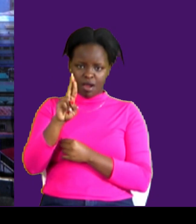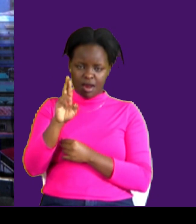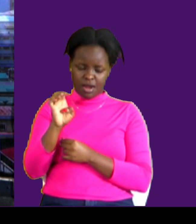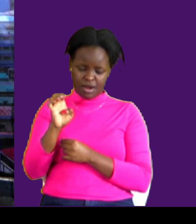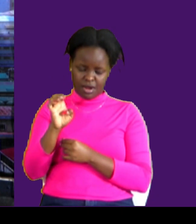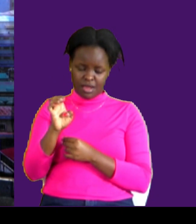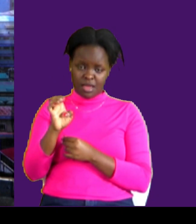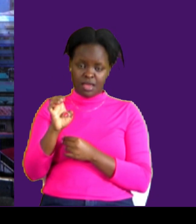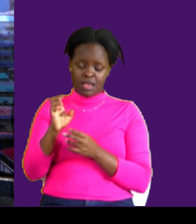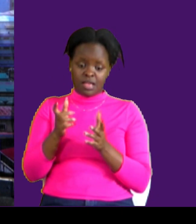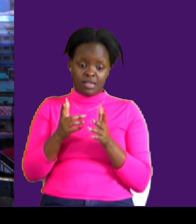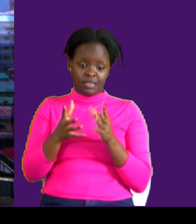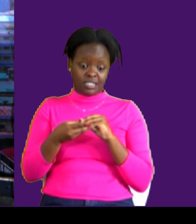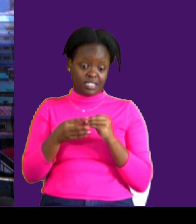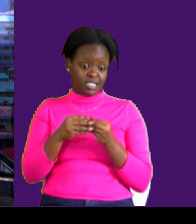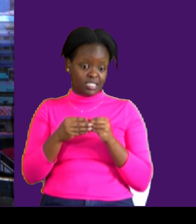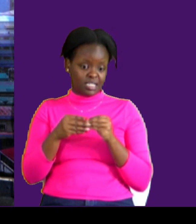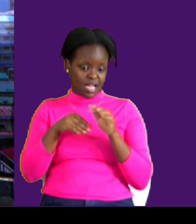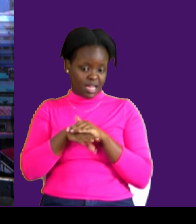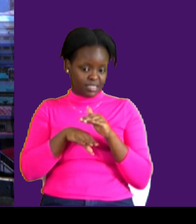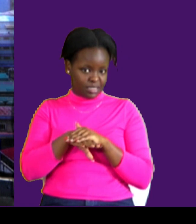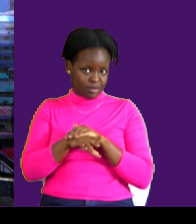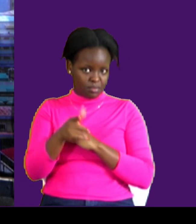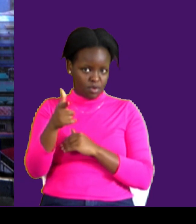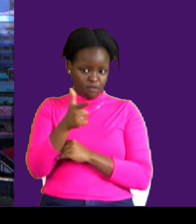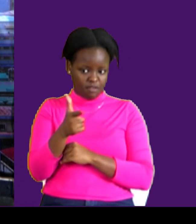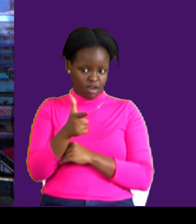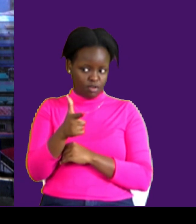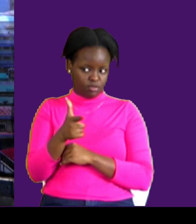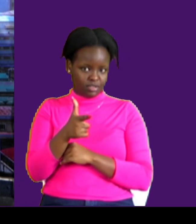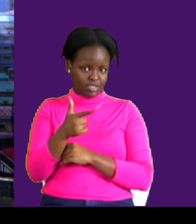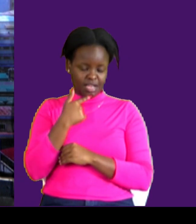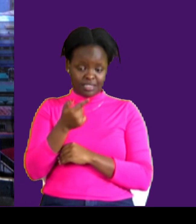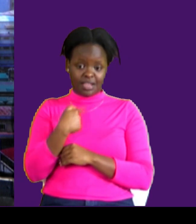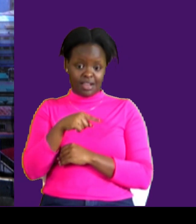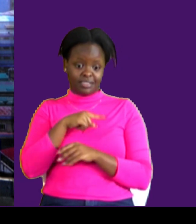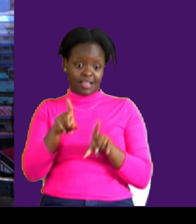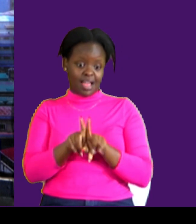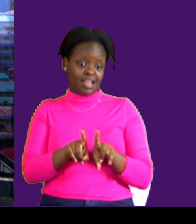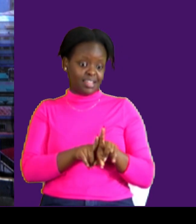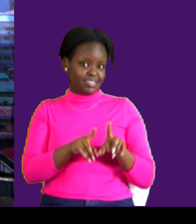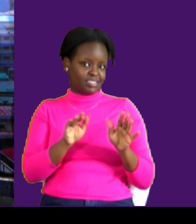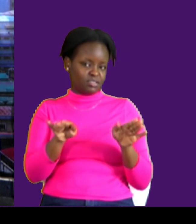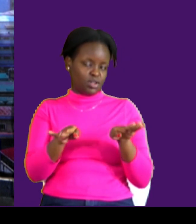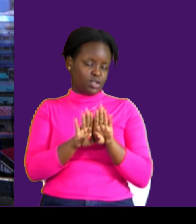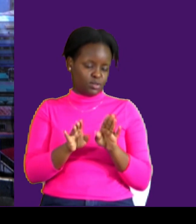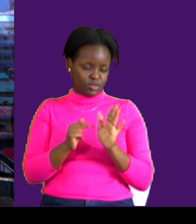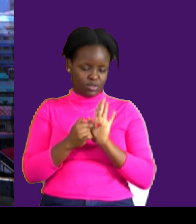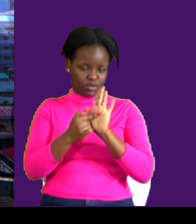creating accessible video content? You can tell us as we wrap up.